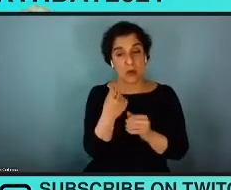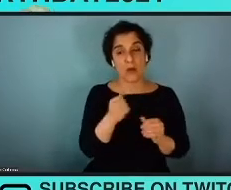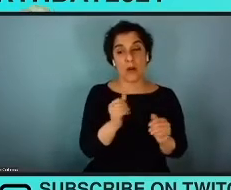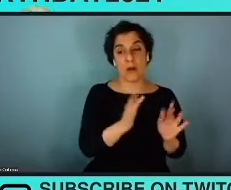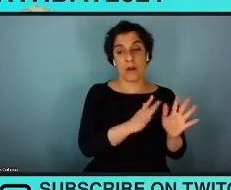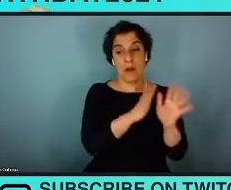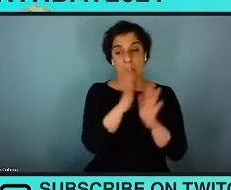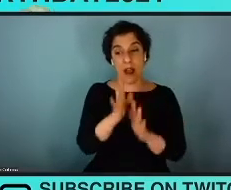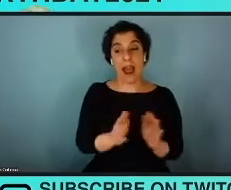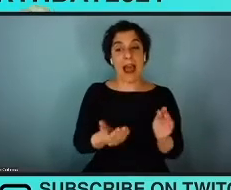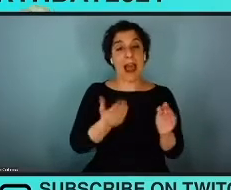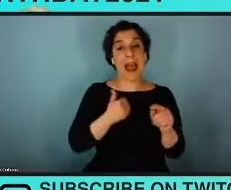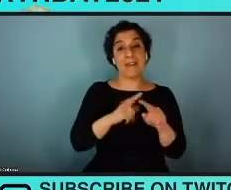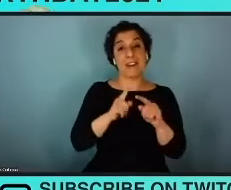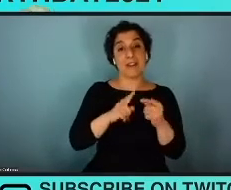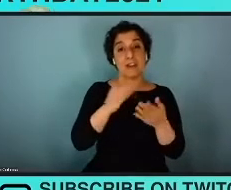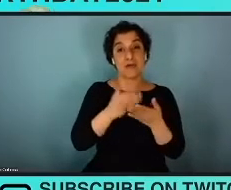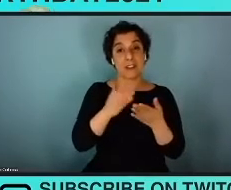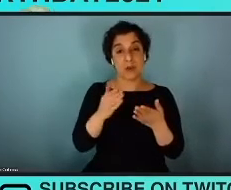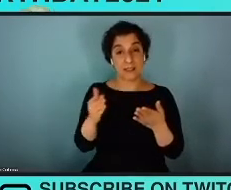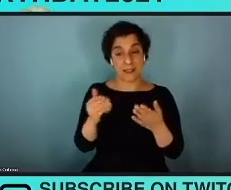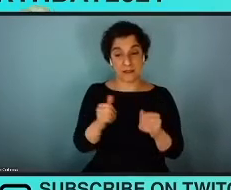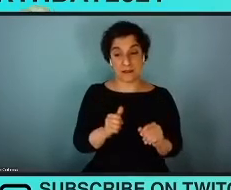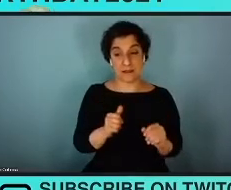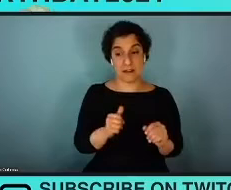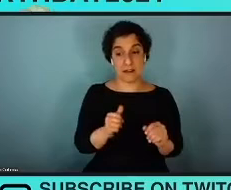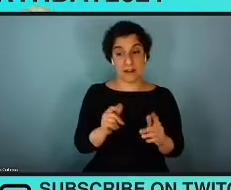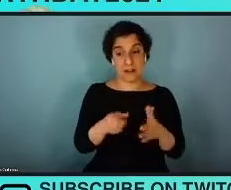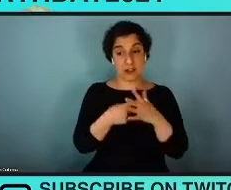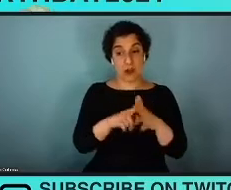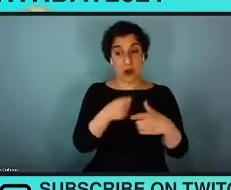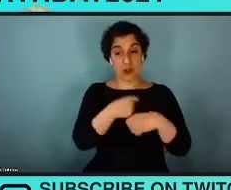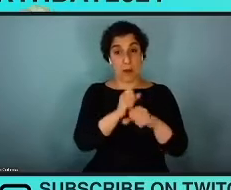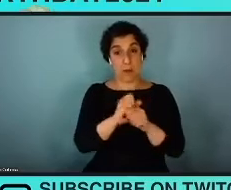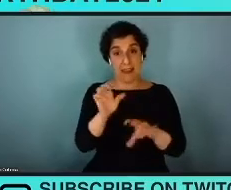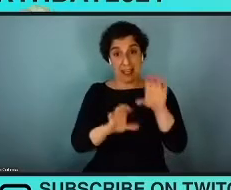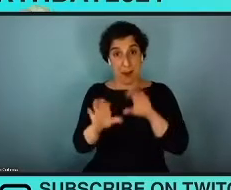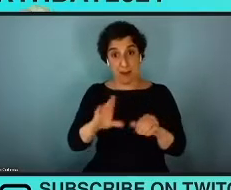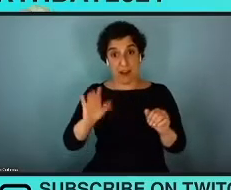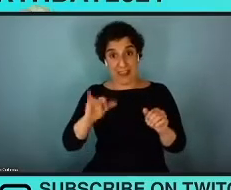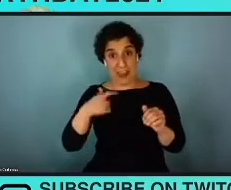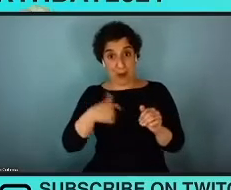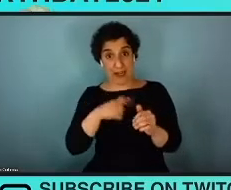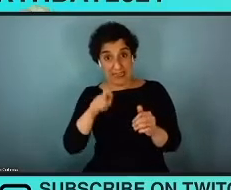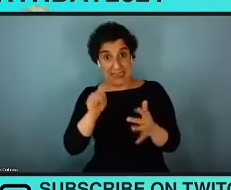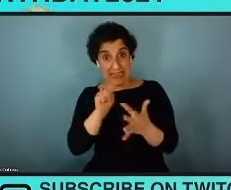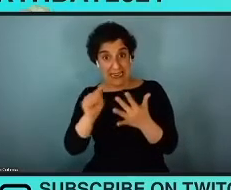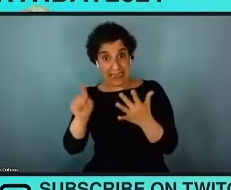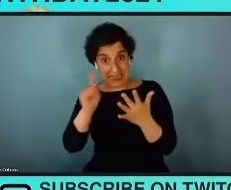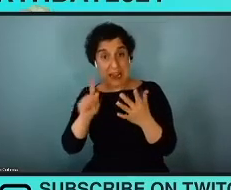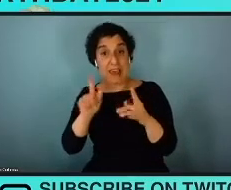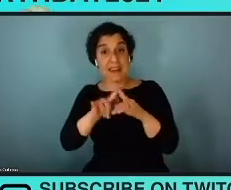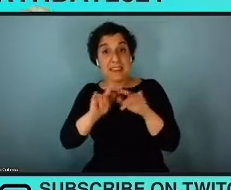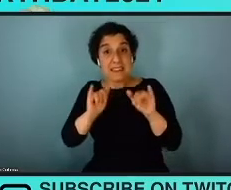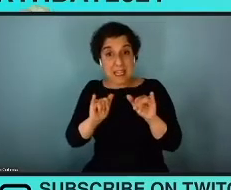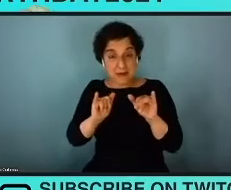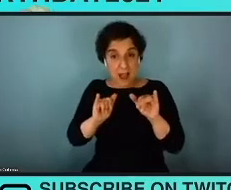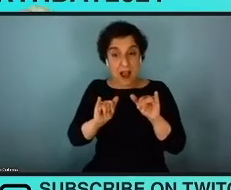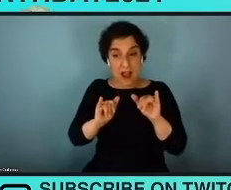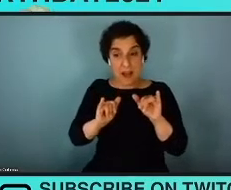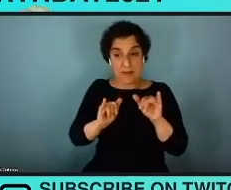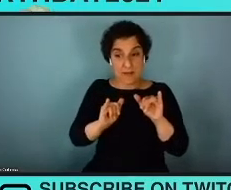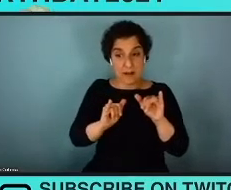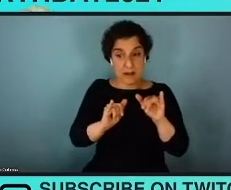that serves as your feedstocks to make the chemicals that we need, at the same time that they serve as your energy feedstocks to provide the heat